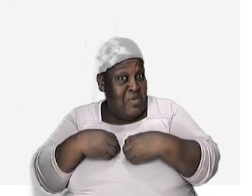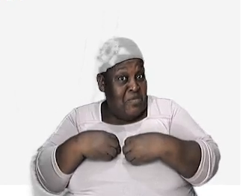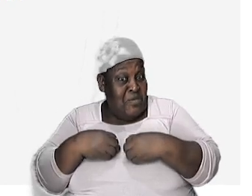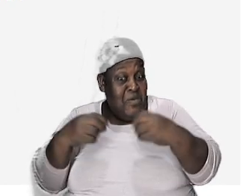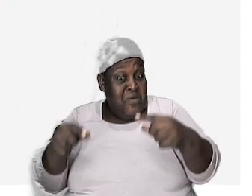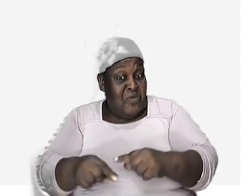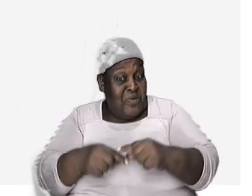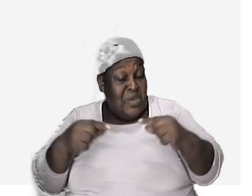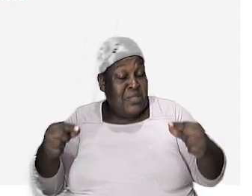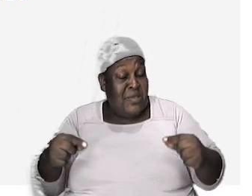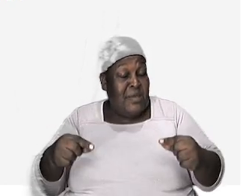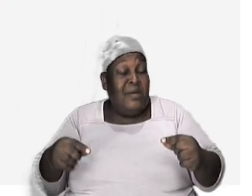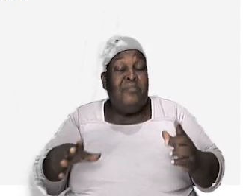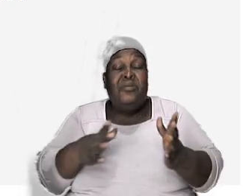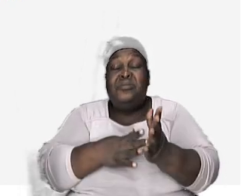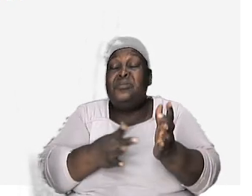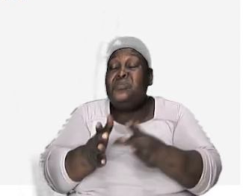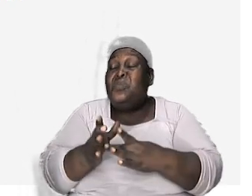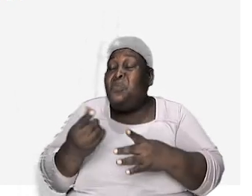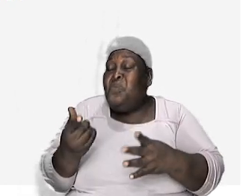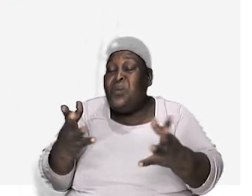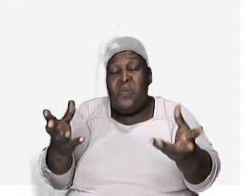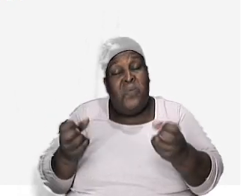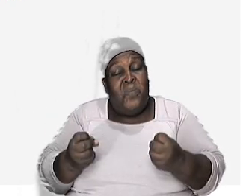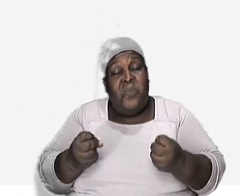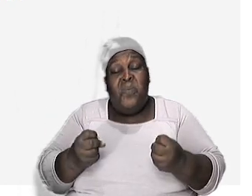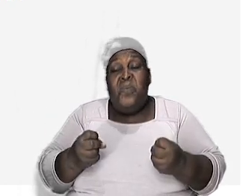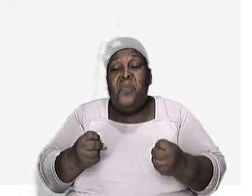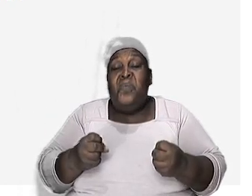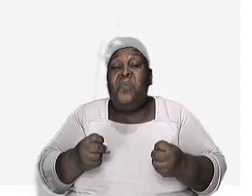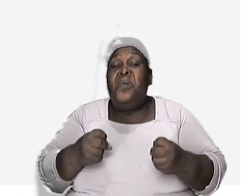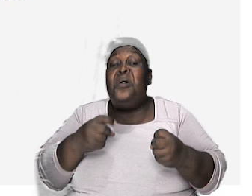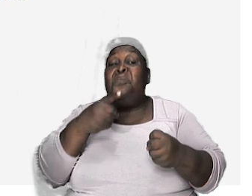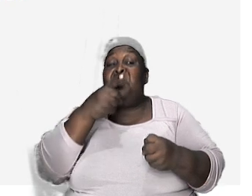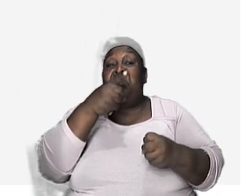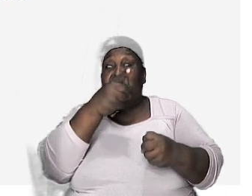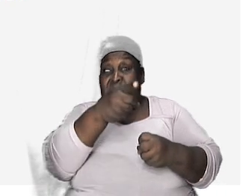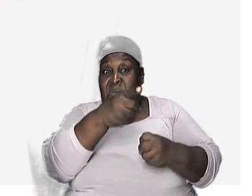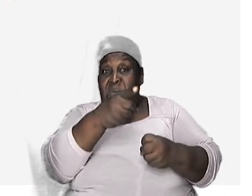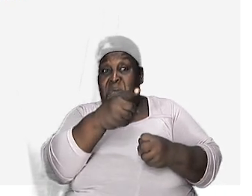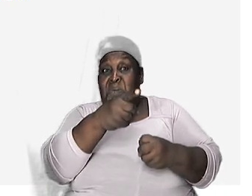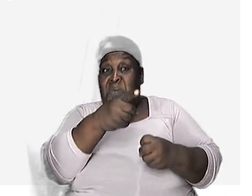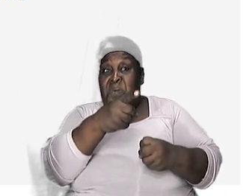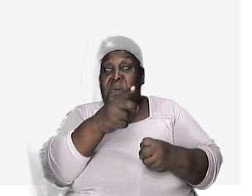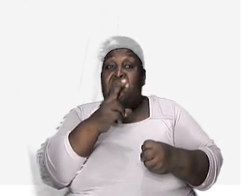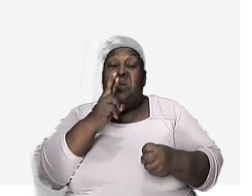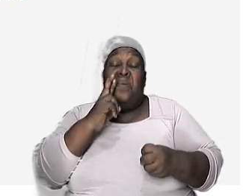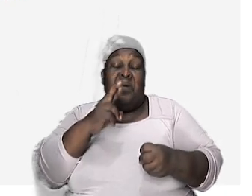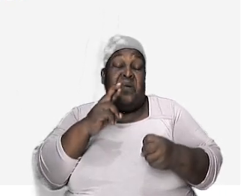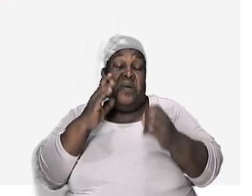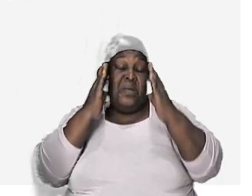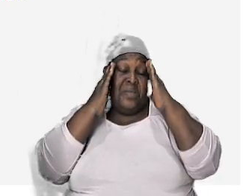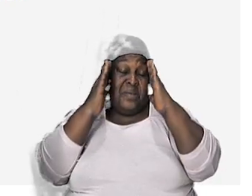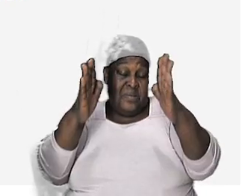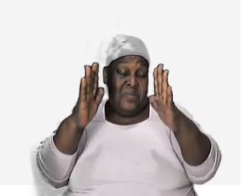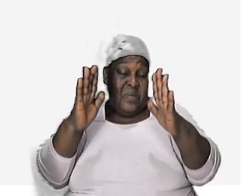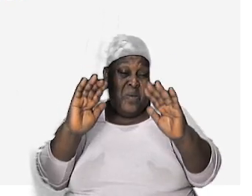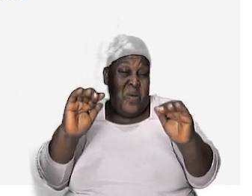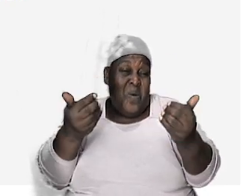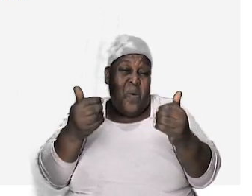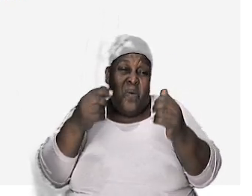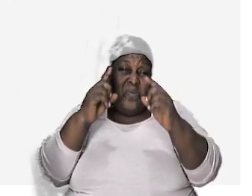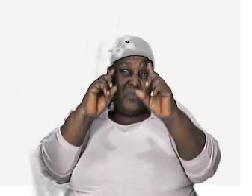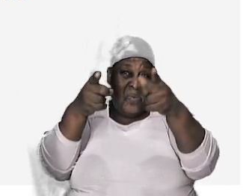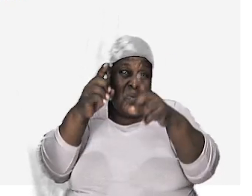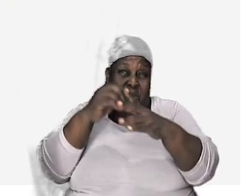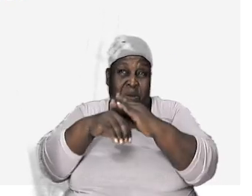well. But Jesus just wanted her attention because he wanted to get her to a place where she can acknowledge how to get into the presence